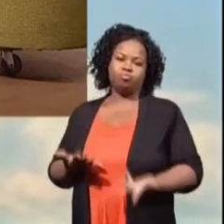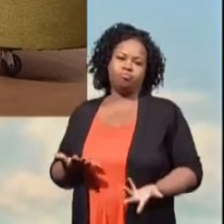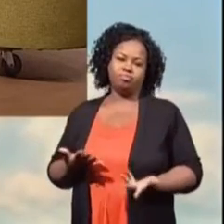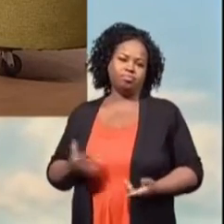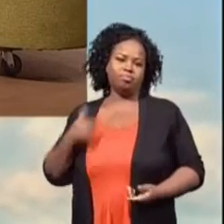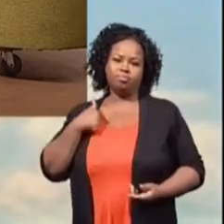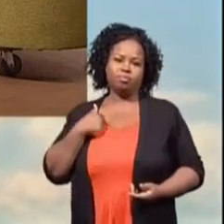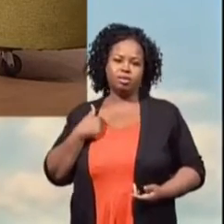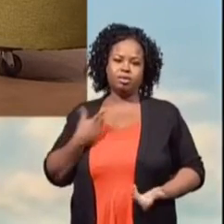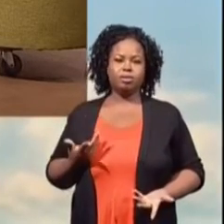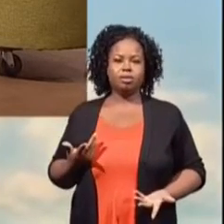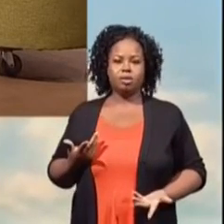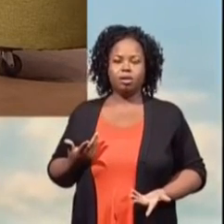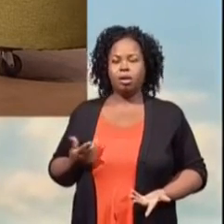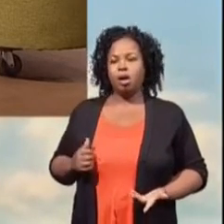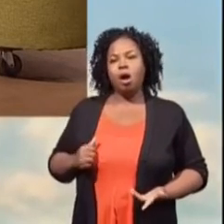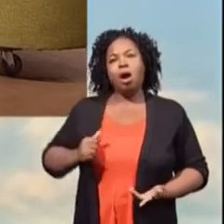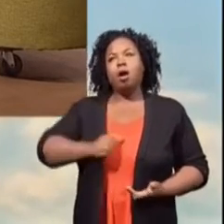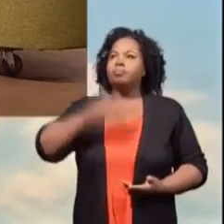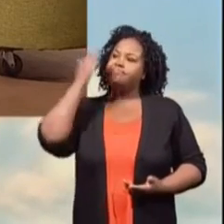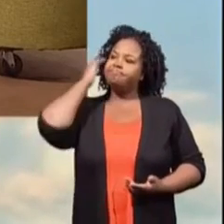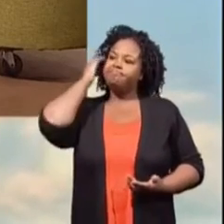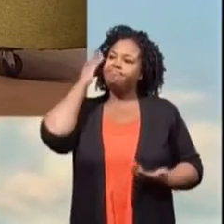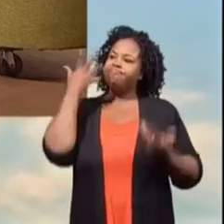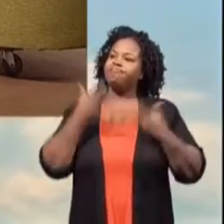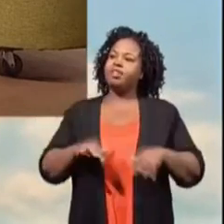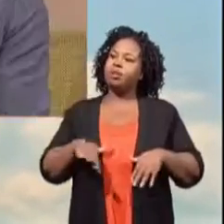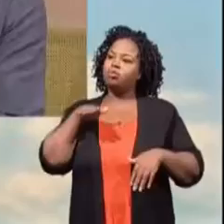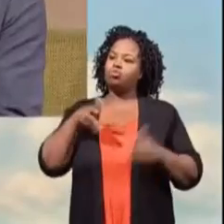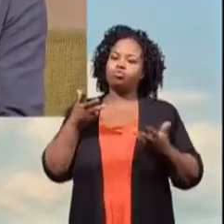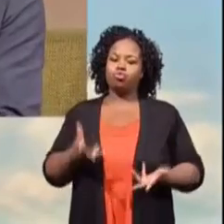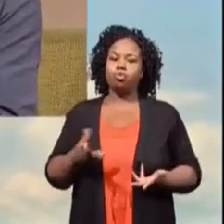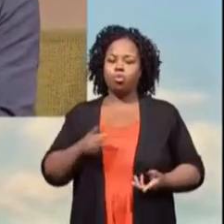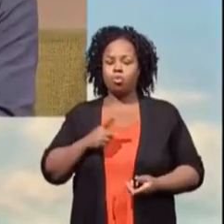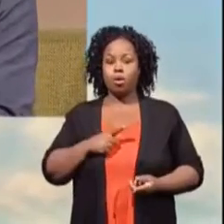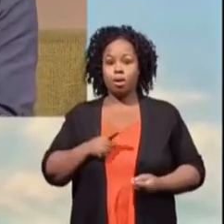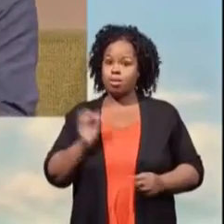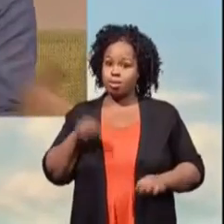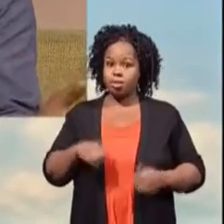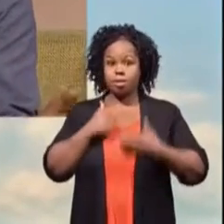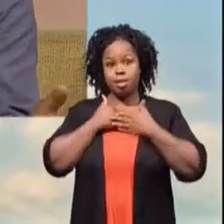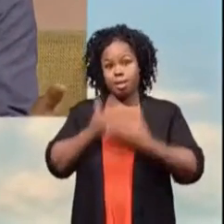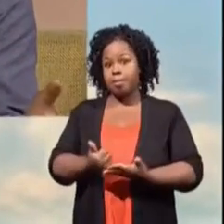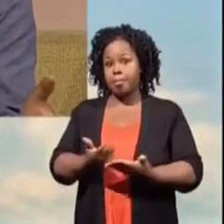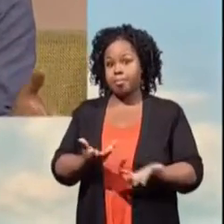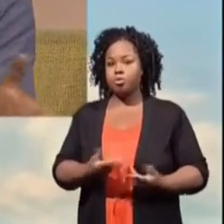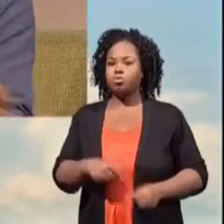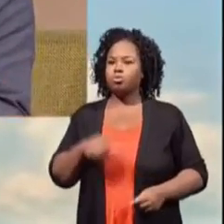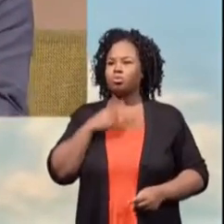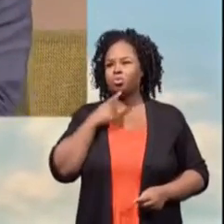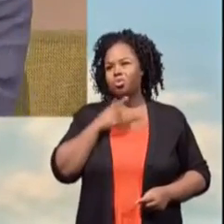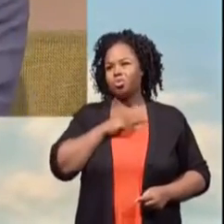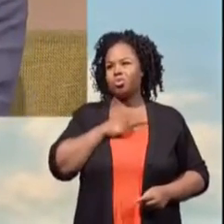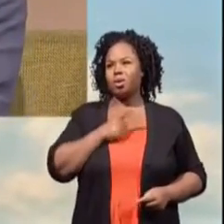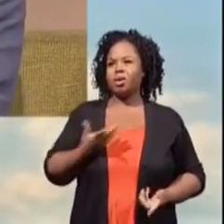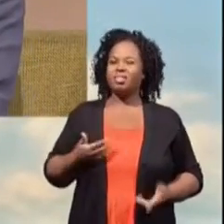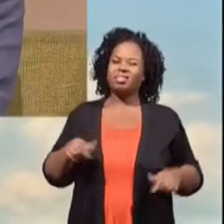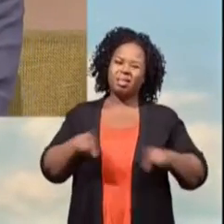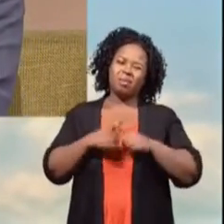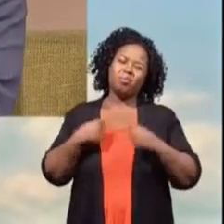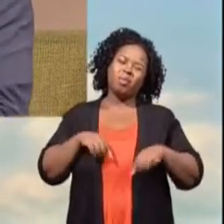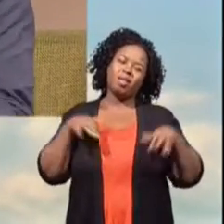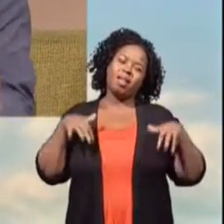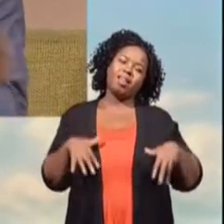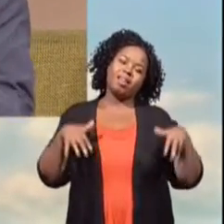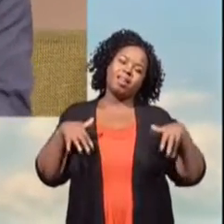kasi. Ngi outa sekasi, nkula nale mentality lena. Because iyasiza le mentality ukuthi kusebenza bomama ngoba